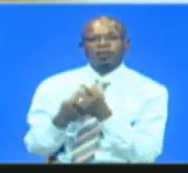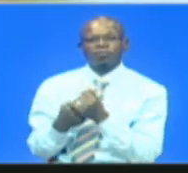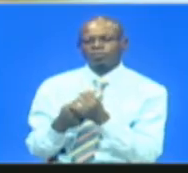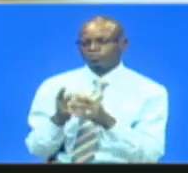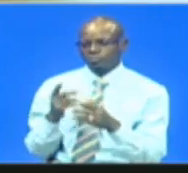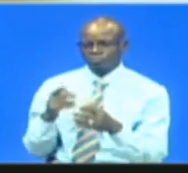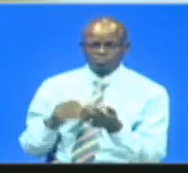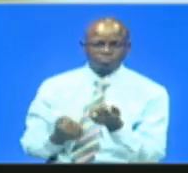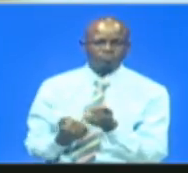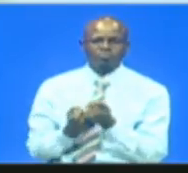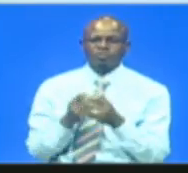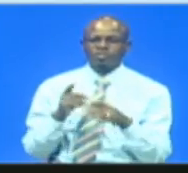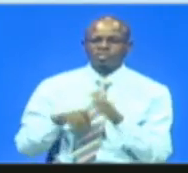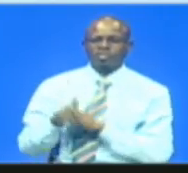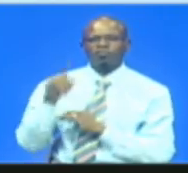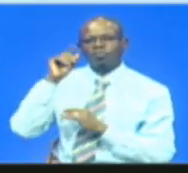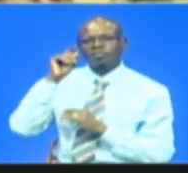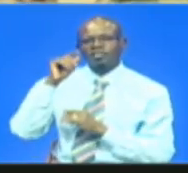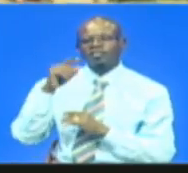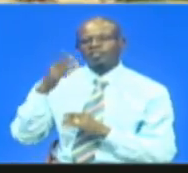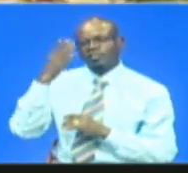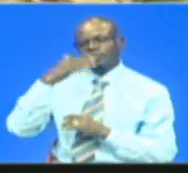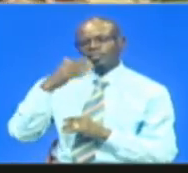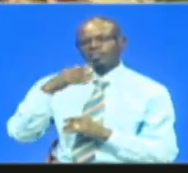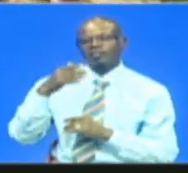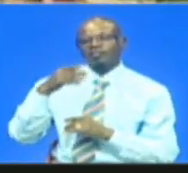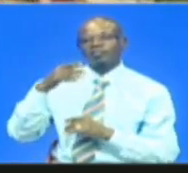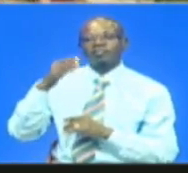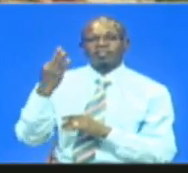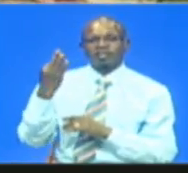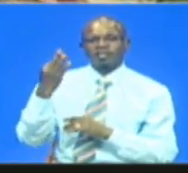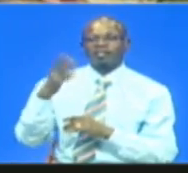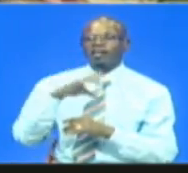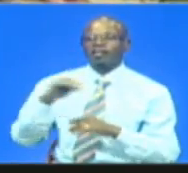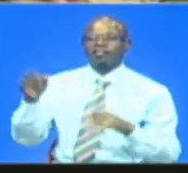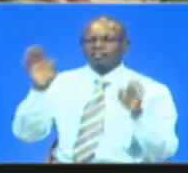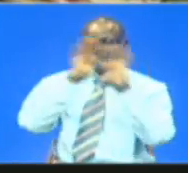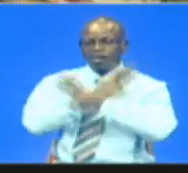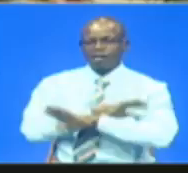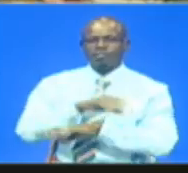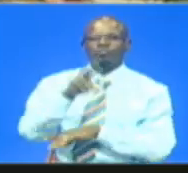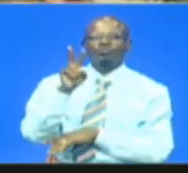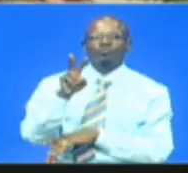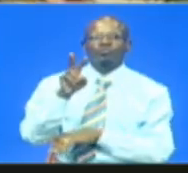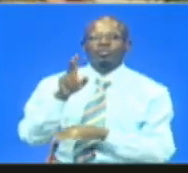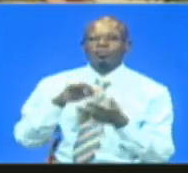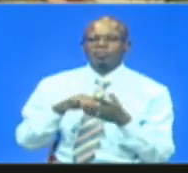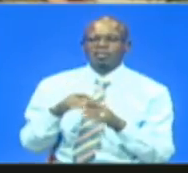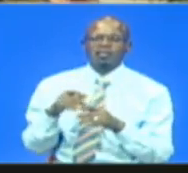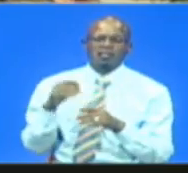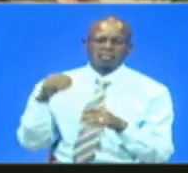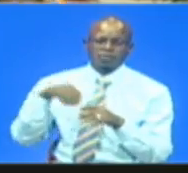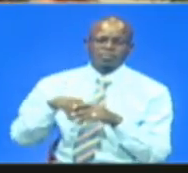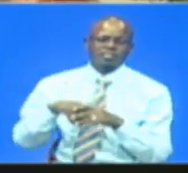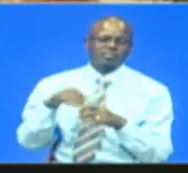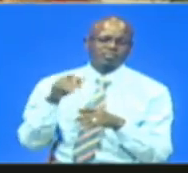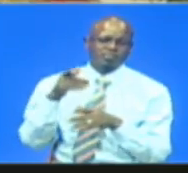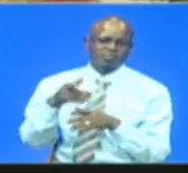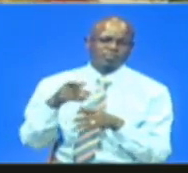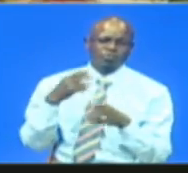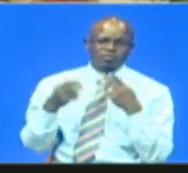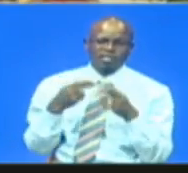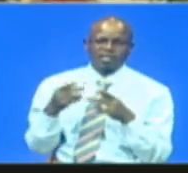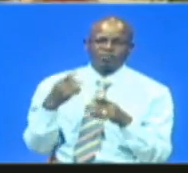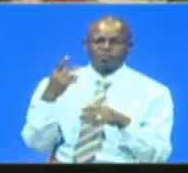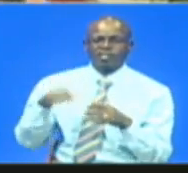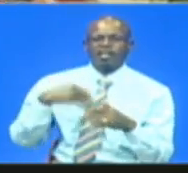spend 2 nights and 3 days. Our top VIPs in the hotel for the next 2 days they are standing here courtesy